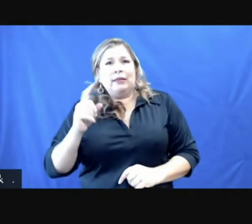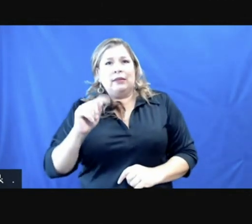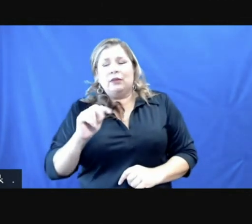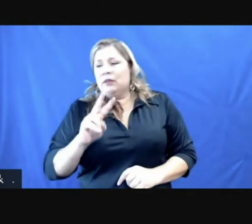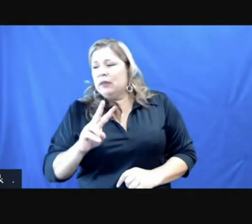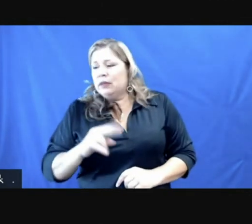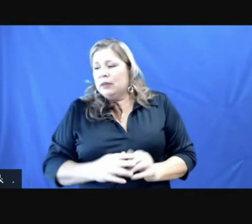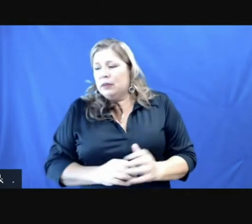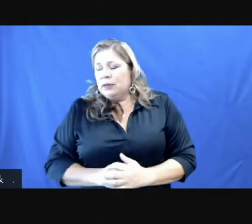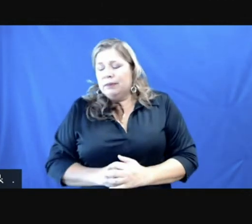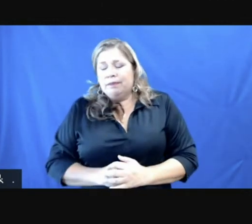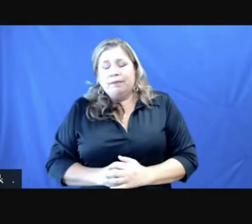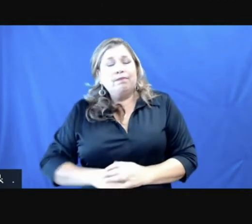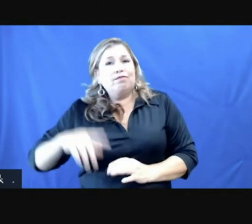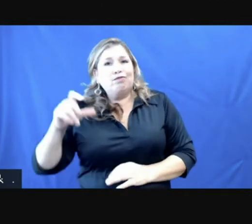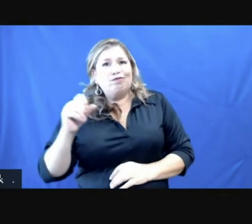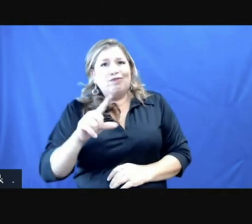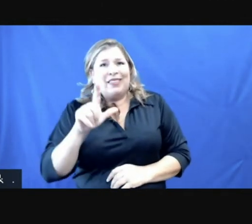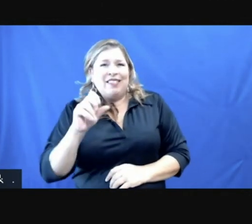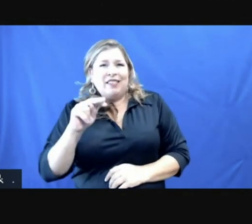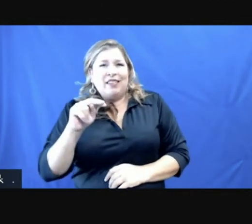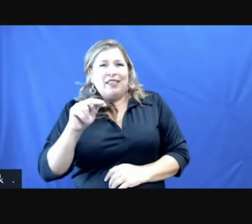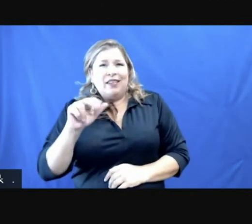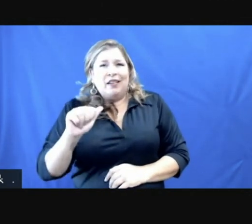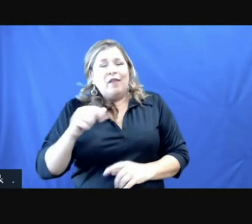Lena Howland, KXTV.